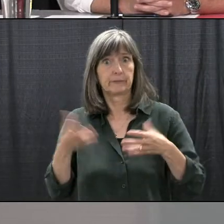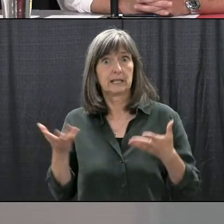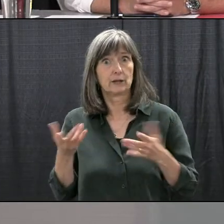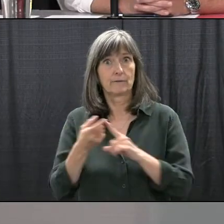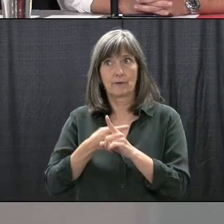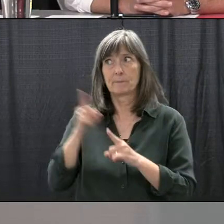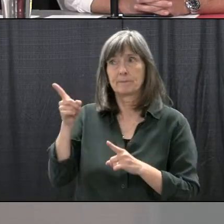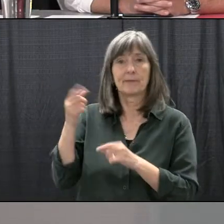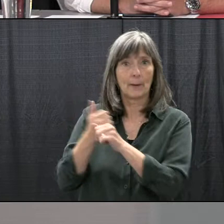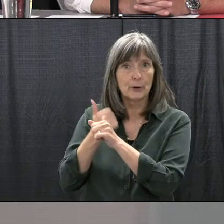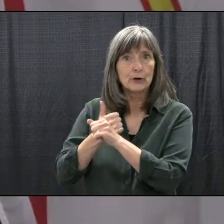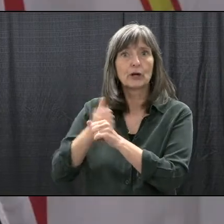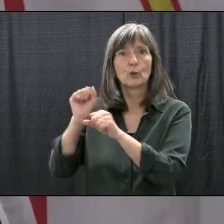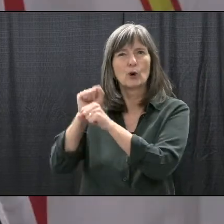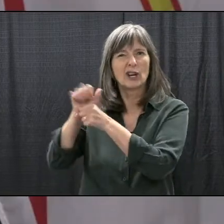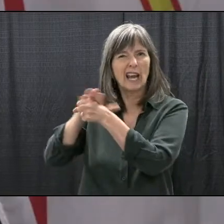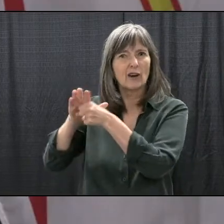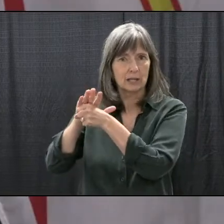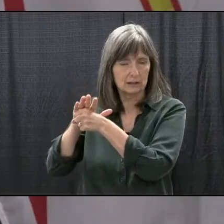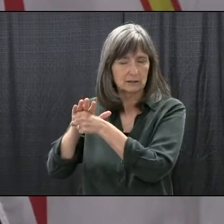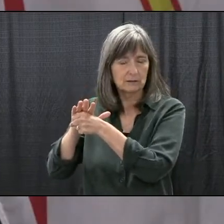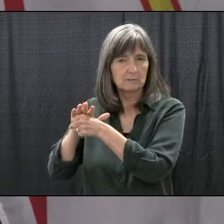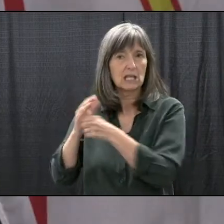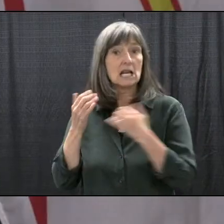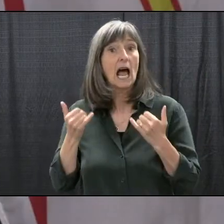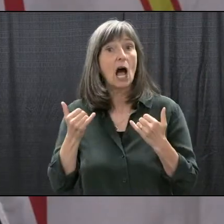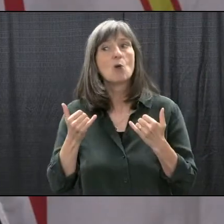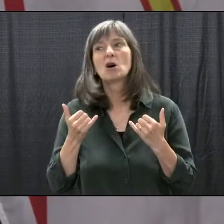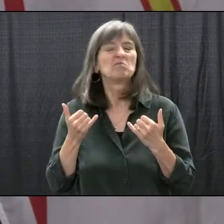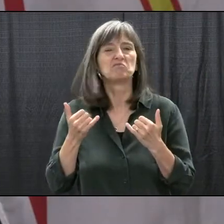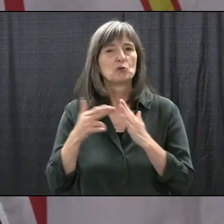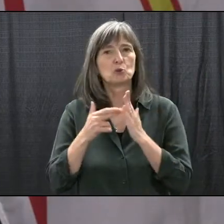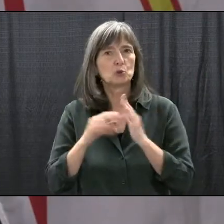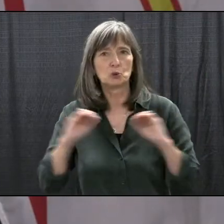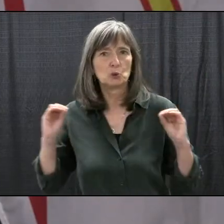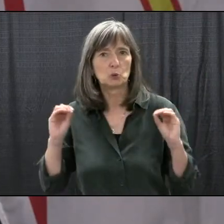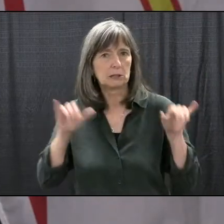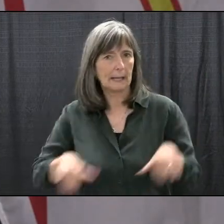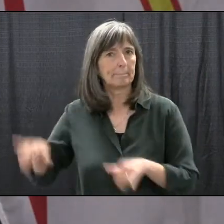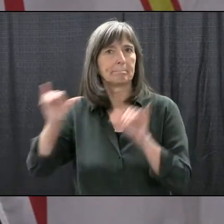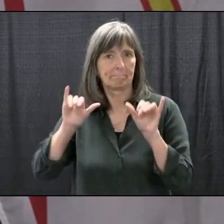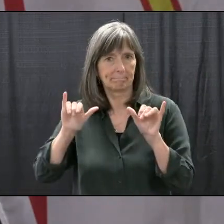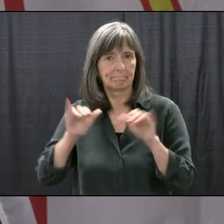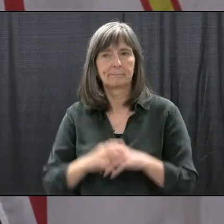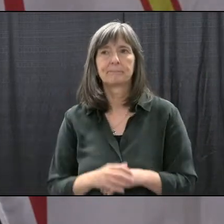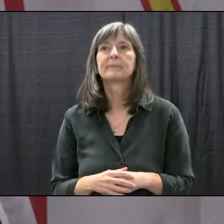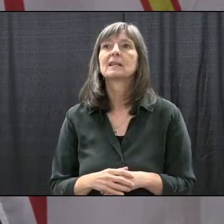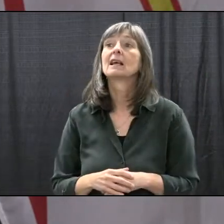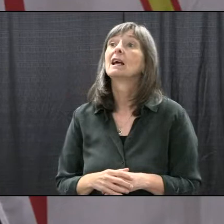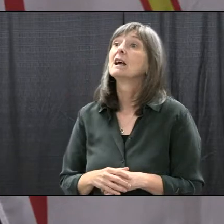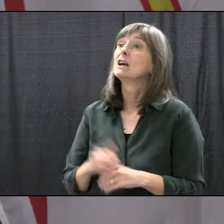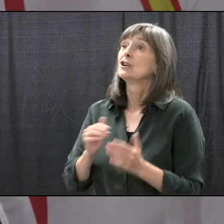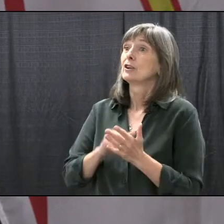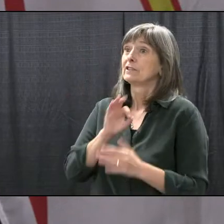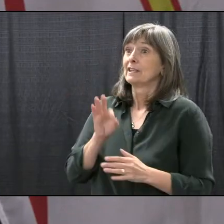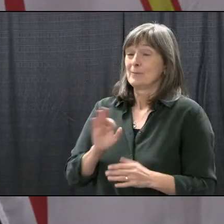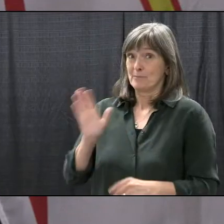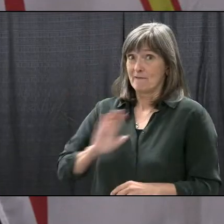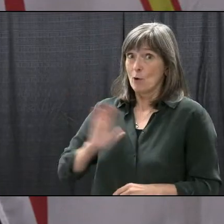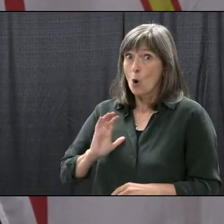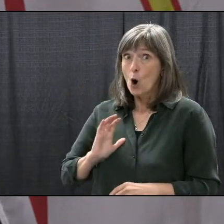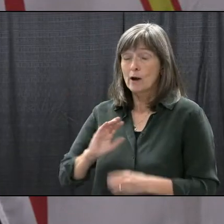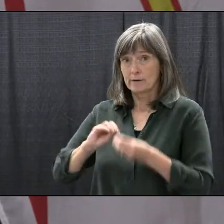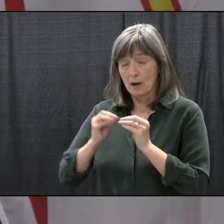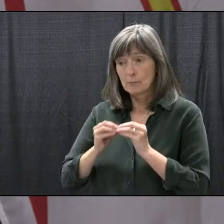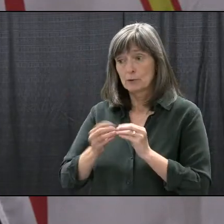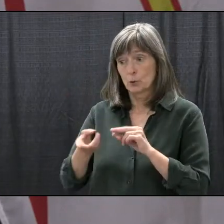way we're treating these workers? So at the moment, I mean, certainly back when we were seeing a lot more cases coming in, we definitely were